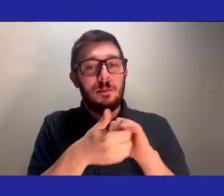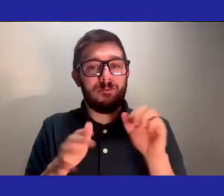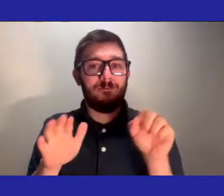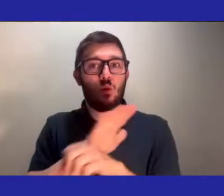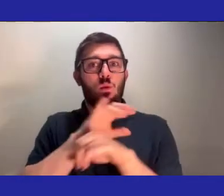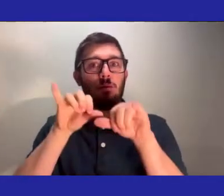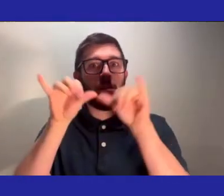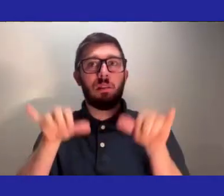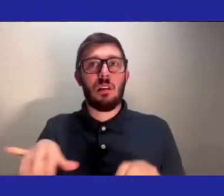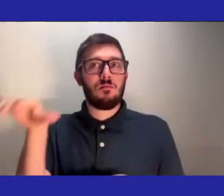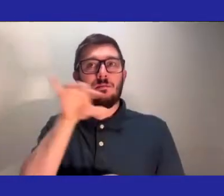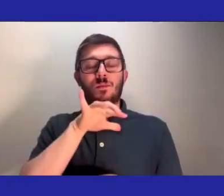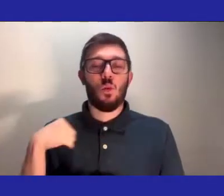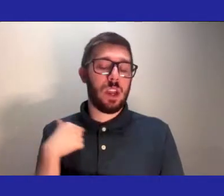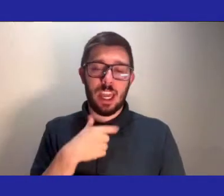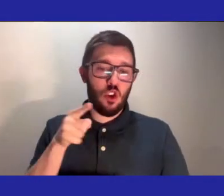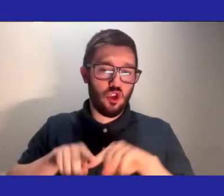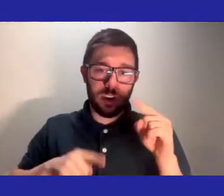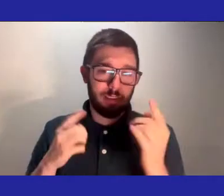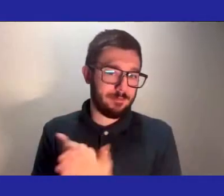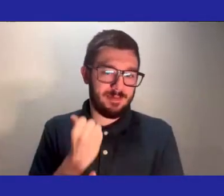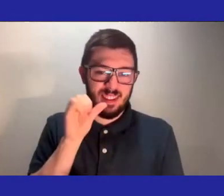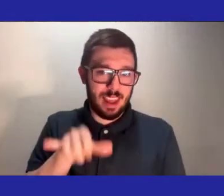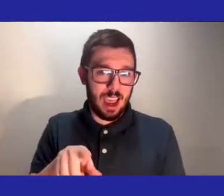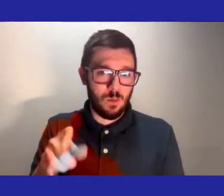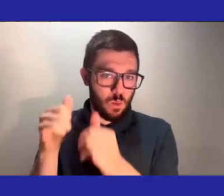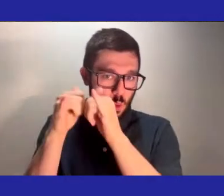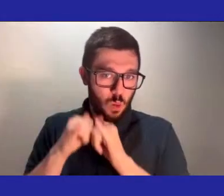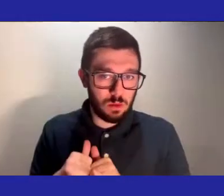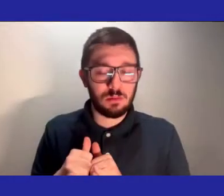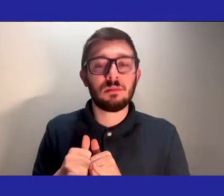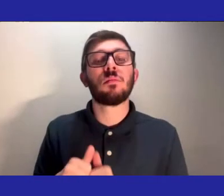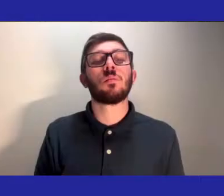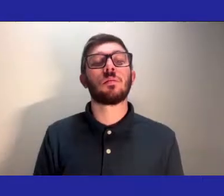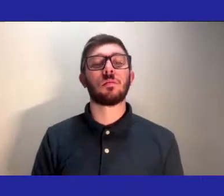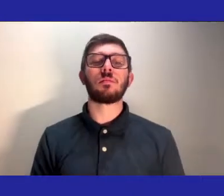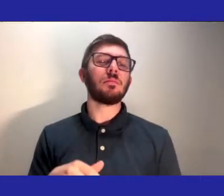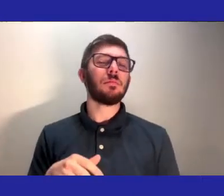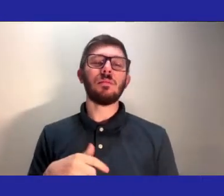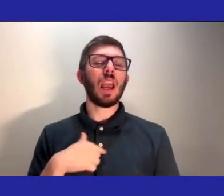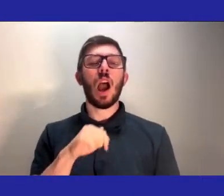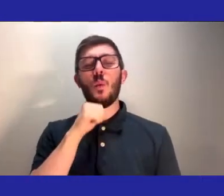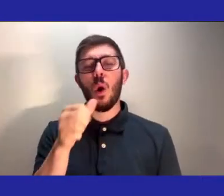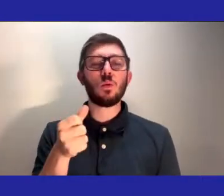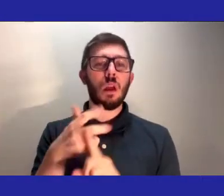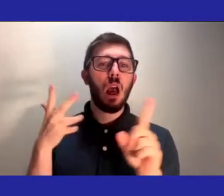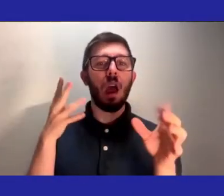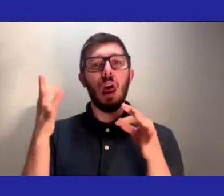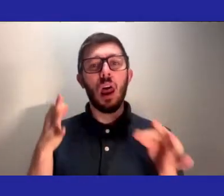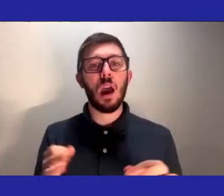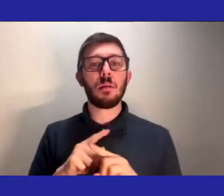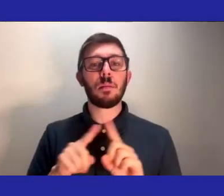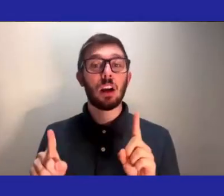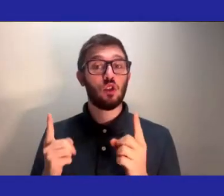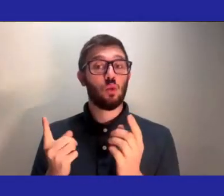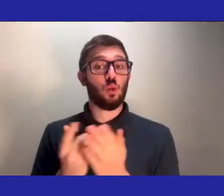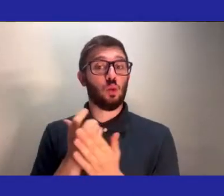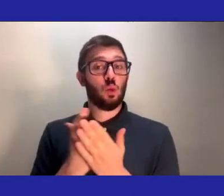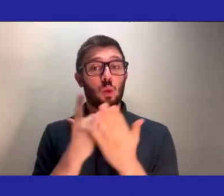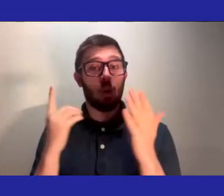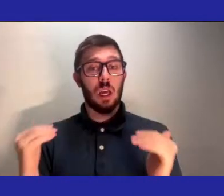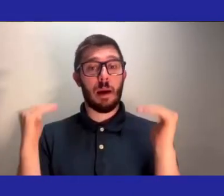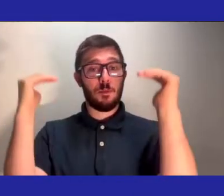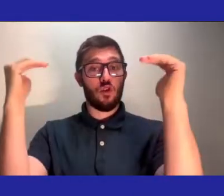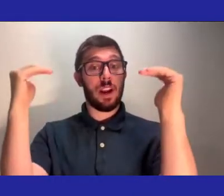really great achievement. You will also see, which I won't dive into, but that we are getting ready for a new upgrade, and one of the components